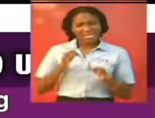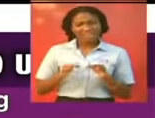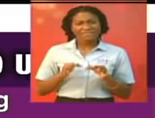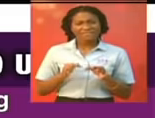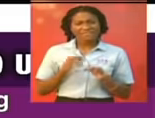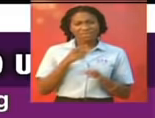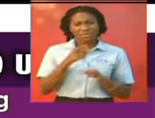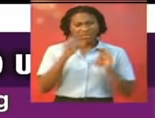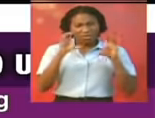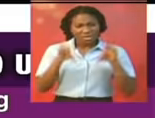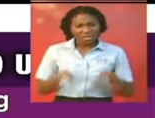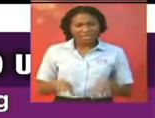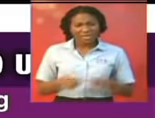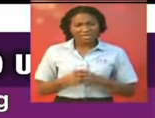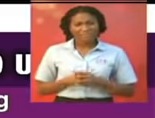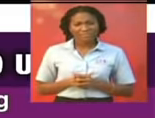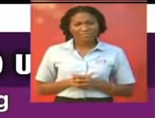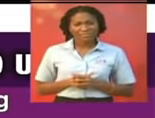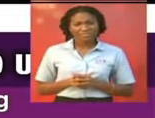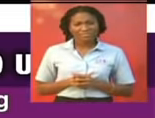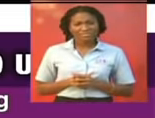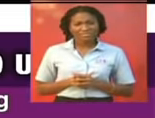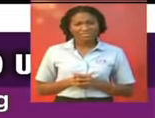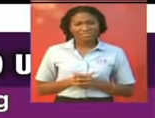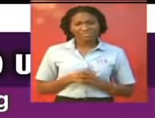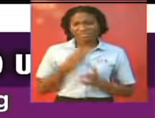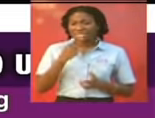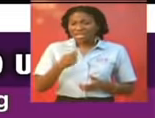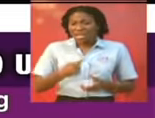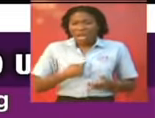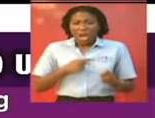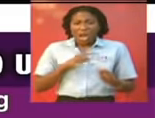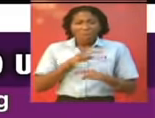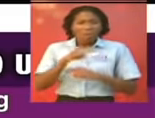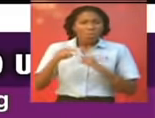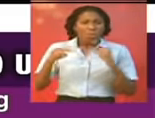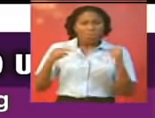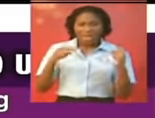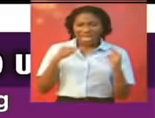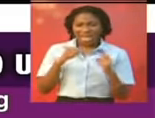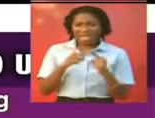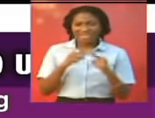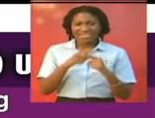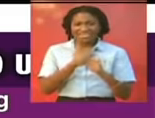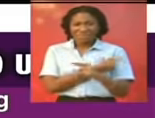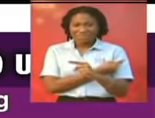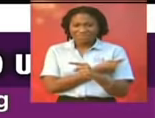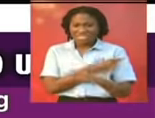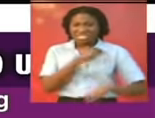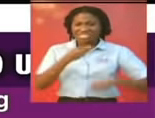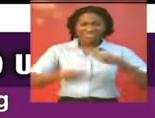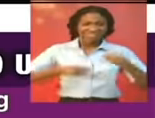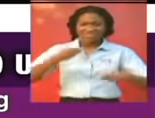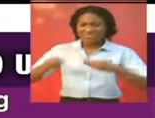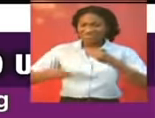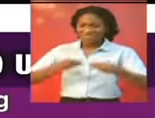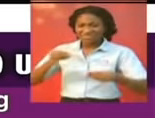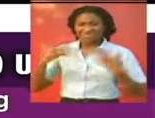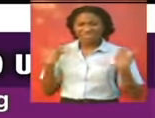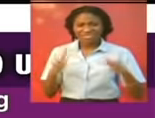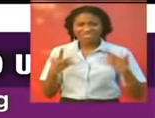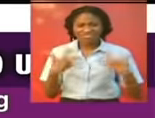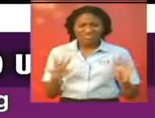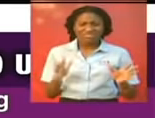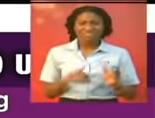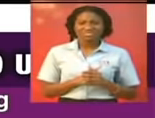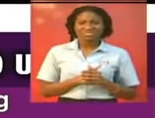estimate as to when this phase of vaccination would be completed and when we would be moving into the other phase. Is definitely helping